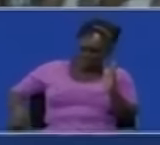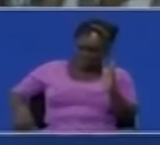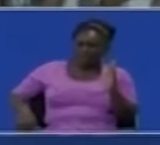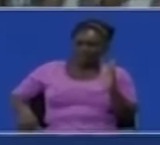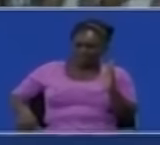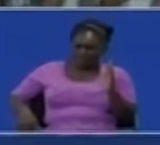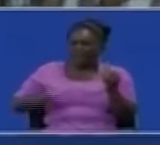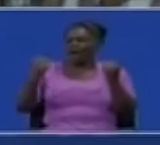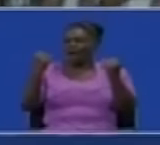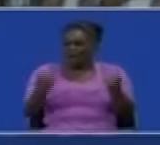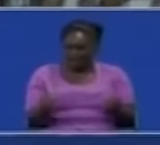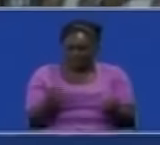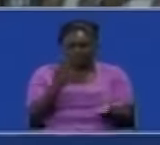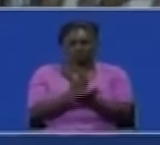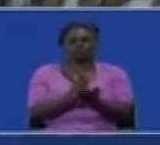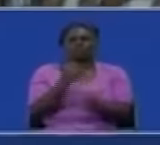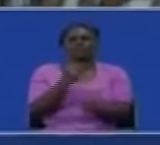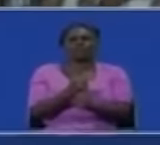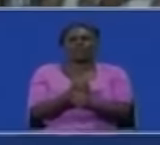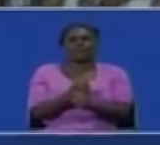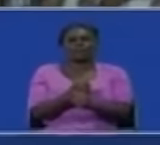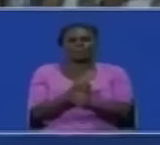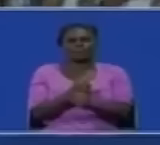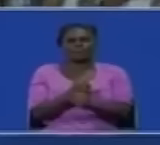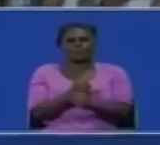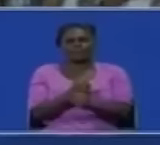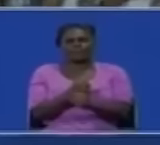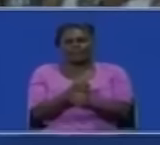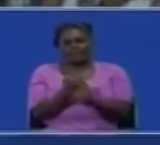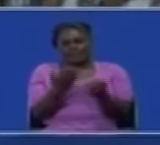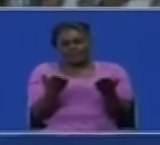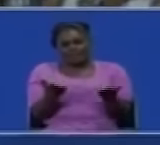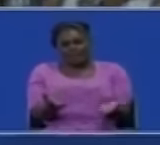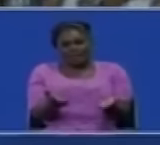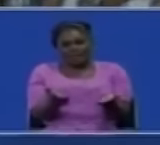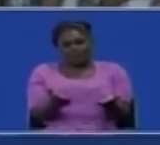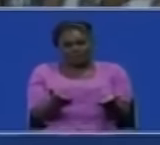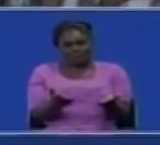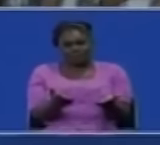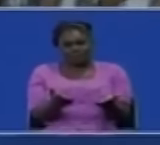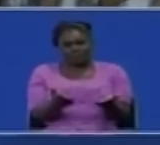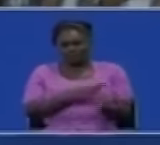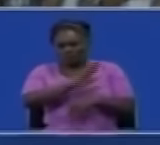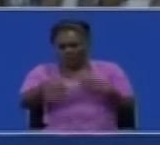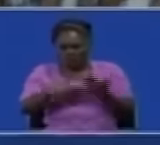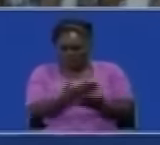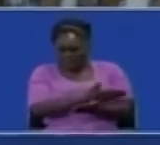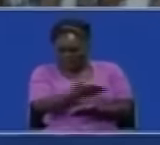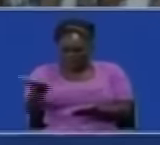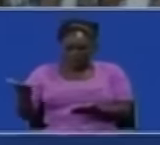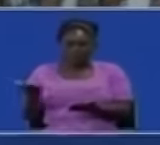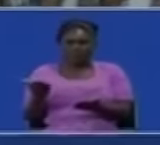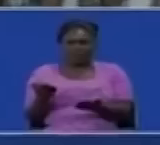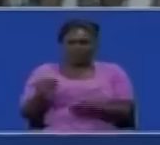it makes it very, very difficult to operate. So let us go into overdrive. All of us,